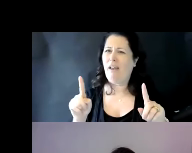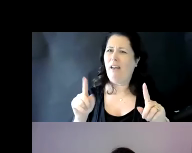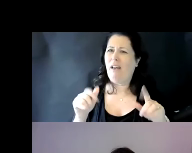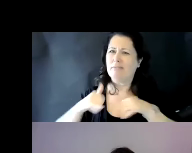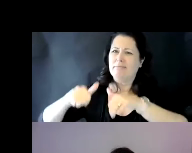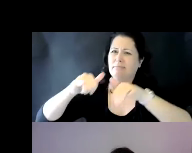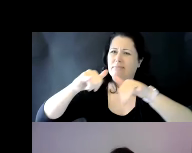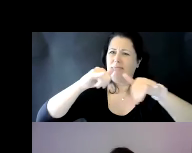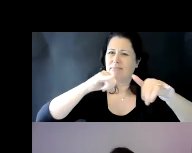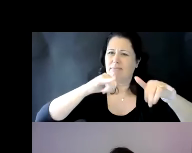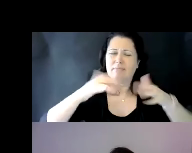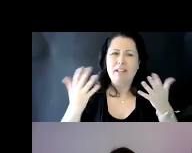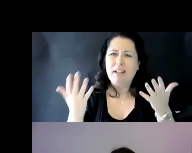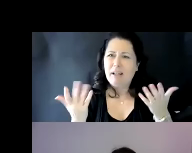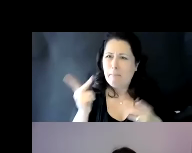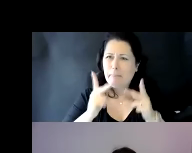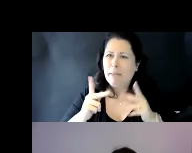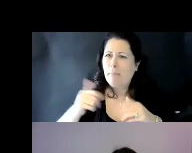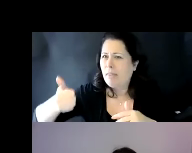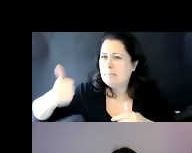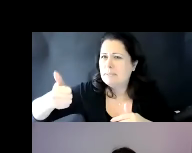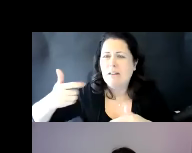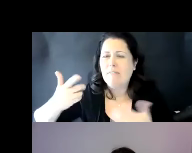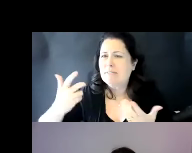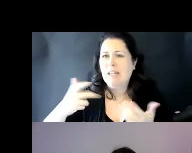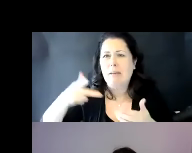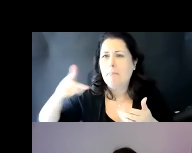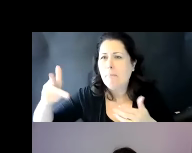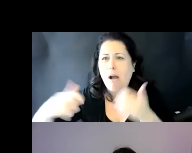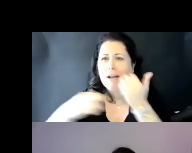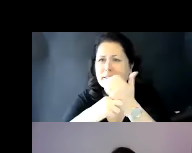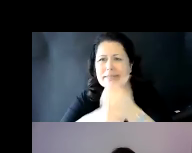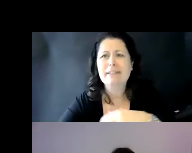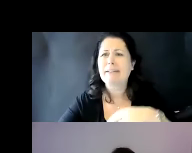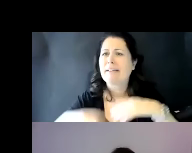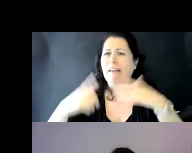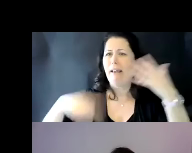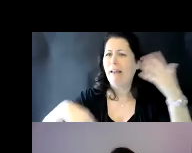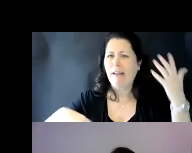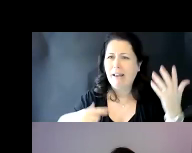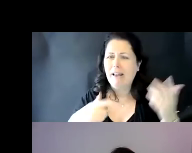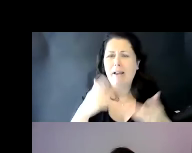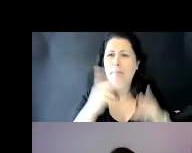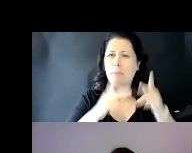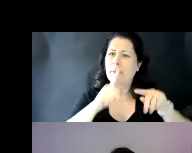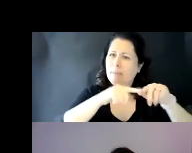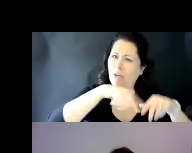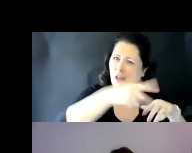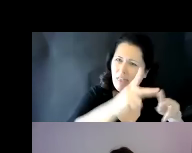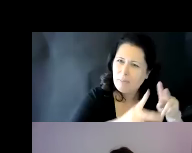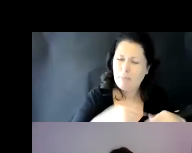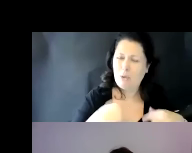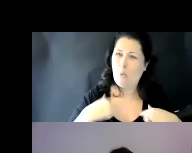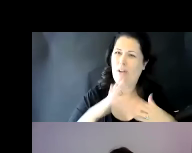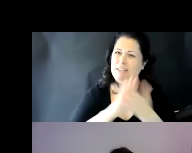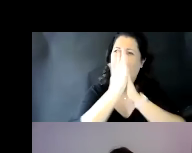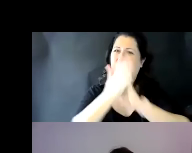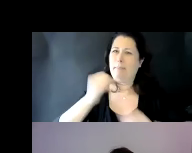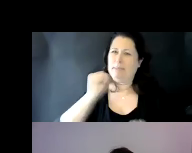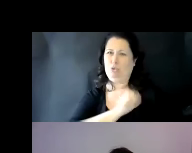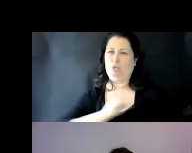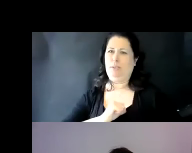a parking fine or a speeding fine or at some point in their time. You know, everybody depends on somebody. So you're asking impossible